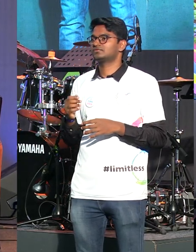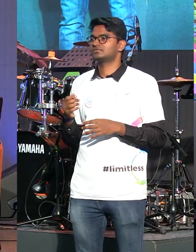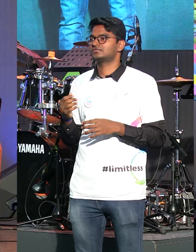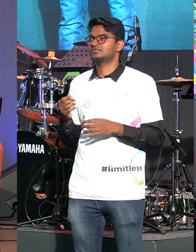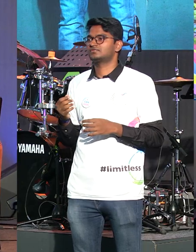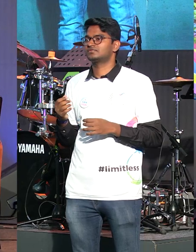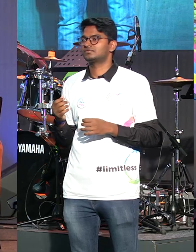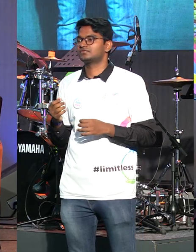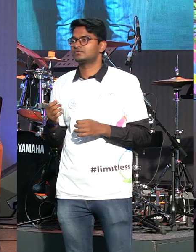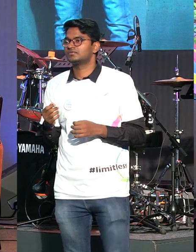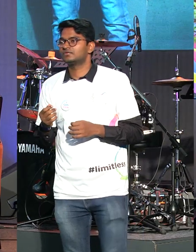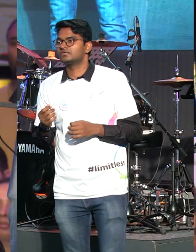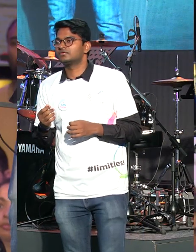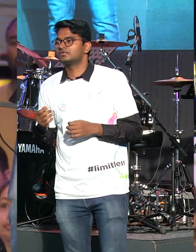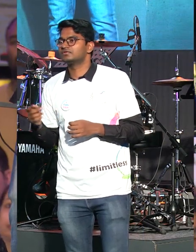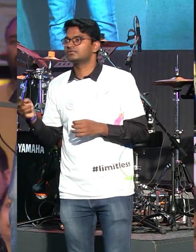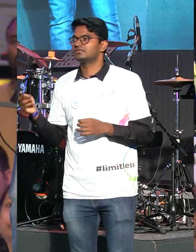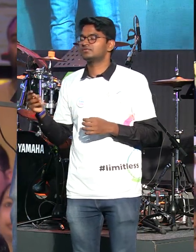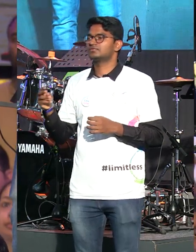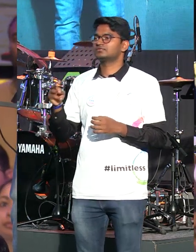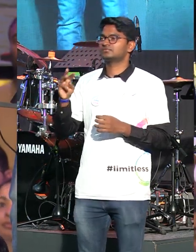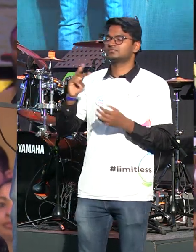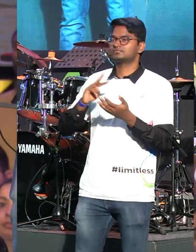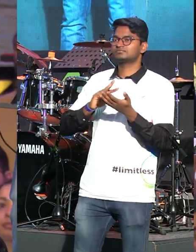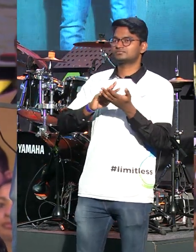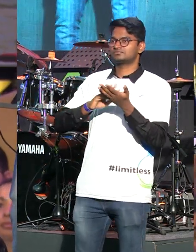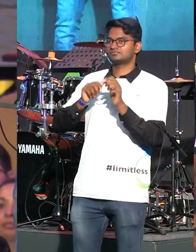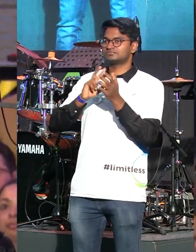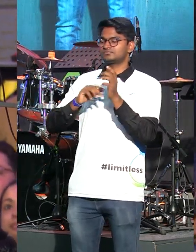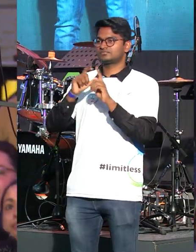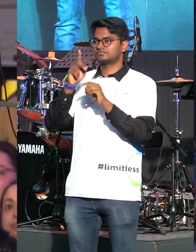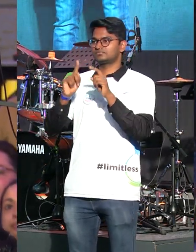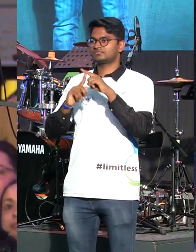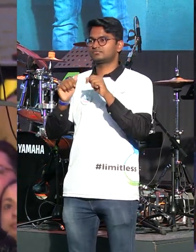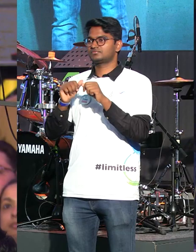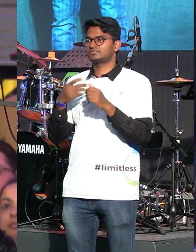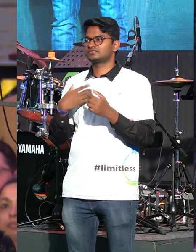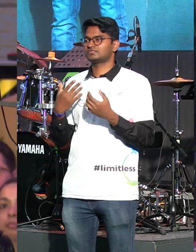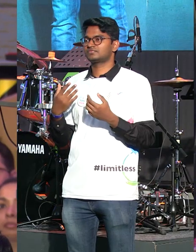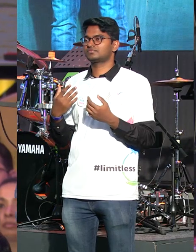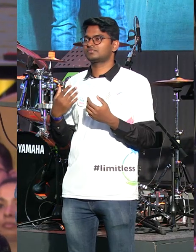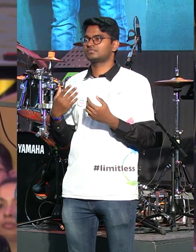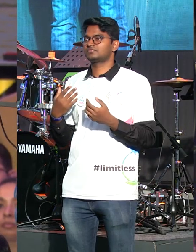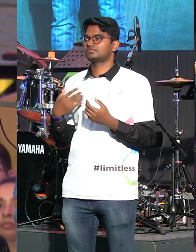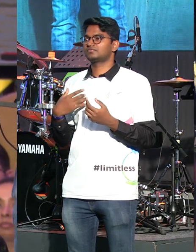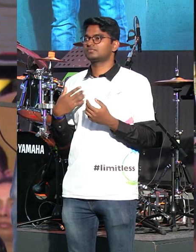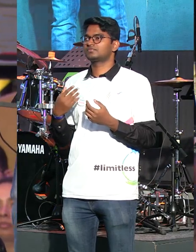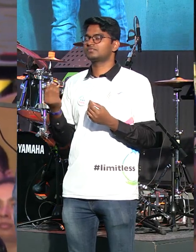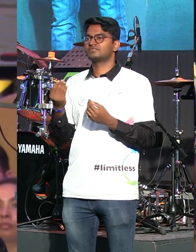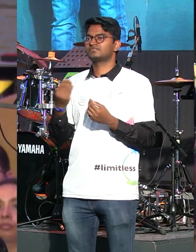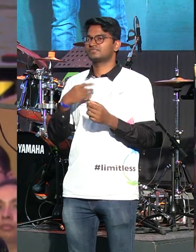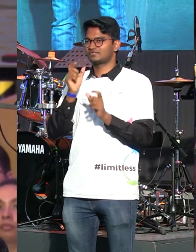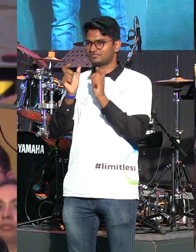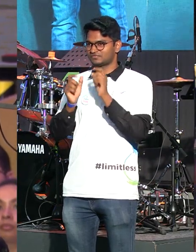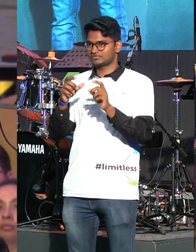Okay, I have two things. Nandita, just a gentle correction that I want to bring up here. We are no longer using words like differently